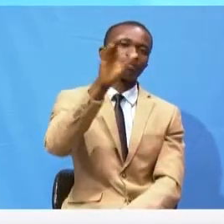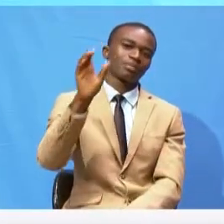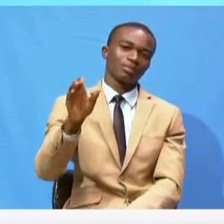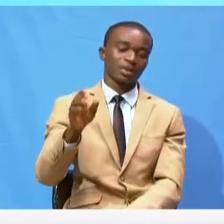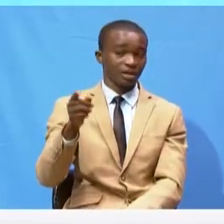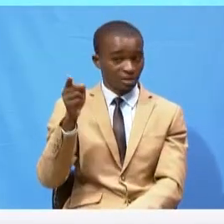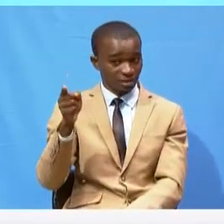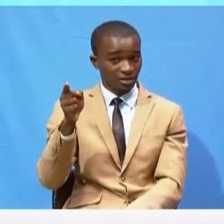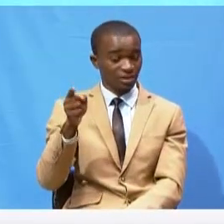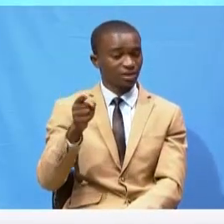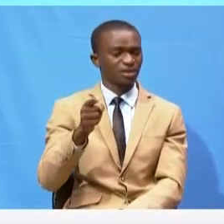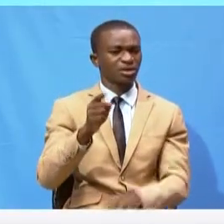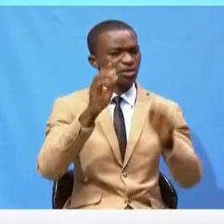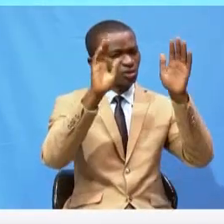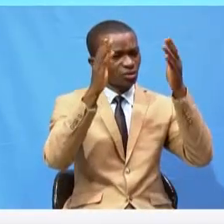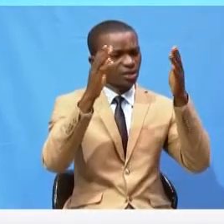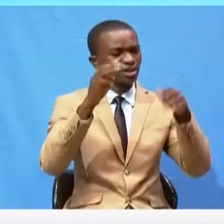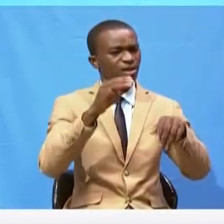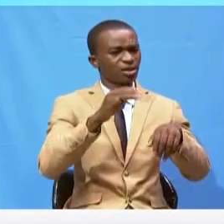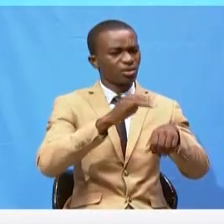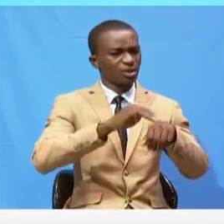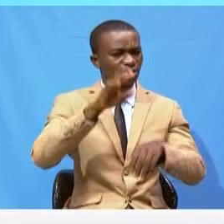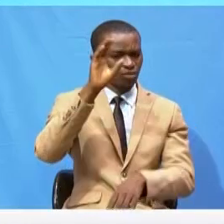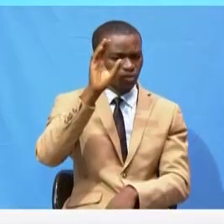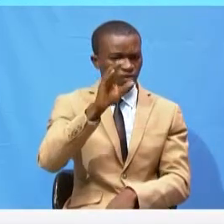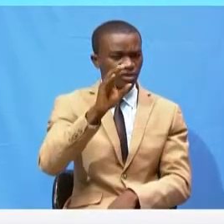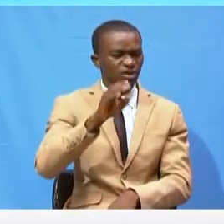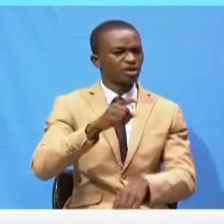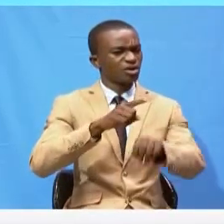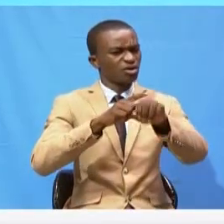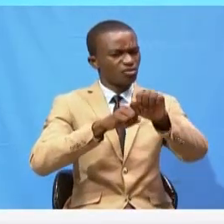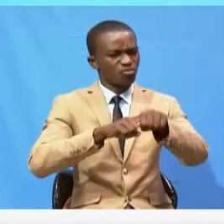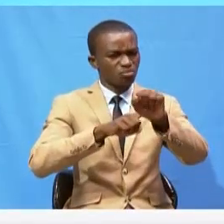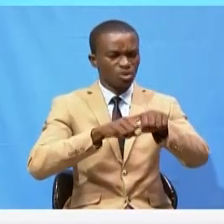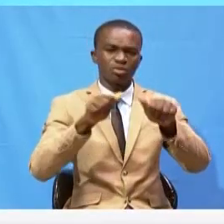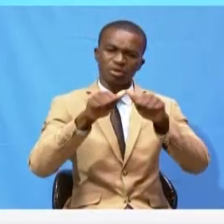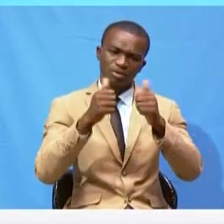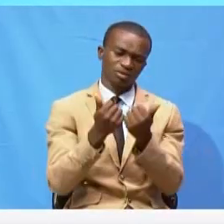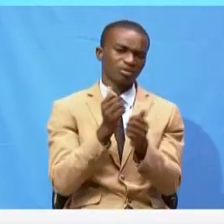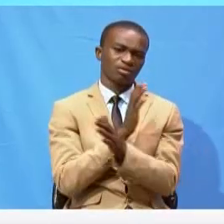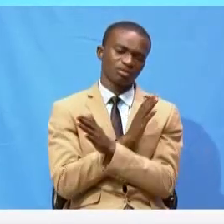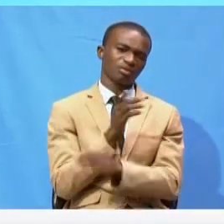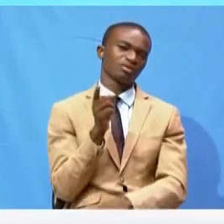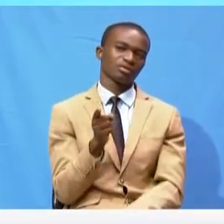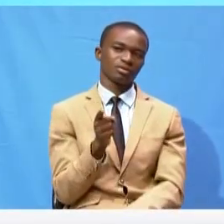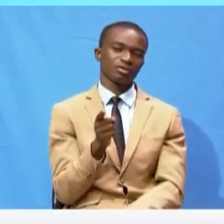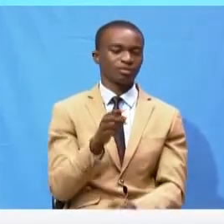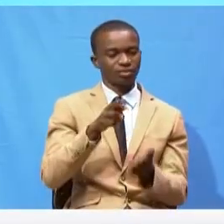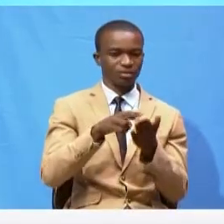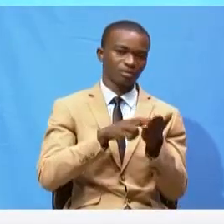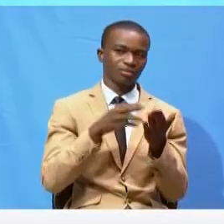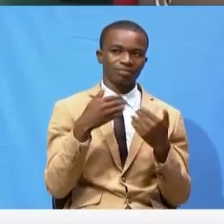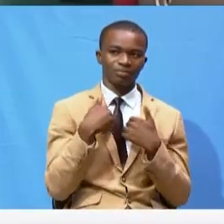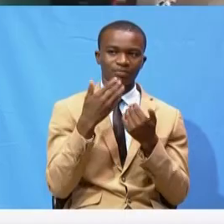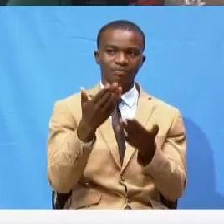commended Muchinga Province Football Fraternity for the strides taken to improve the sport in the region. We have the details in this